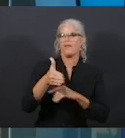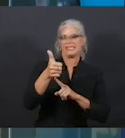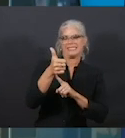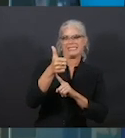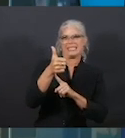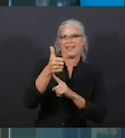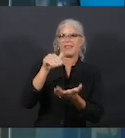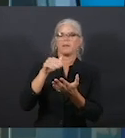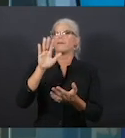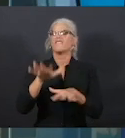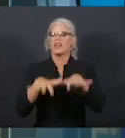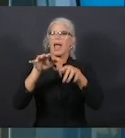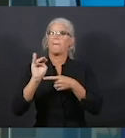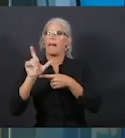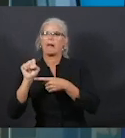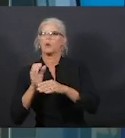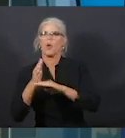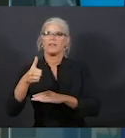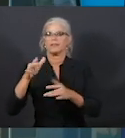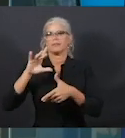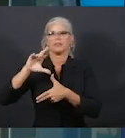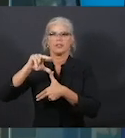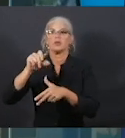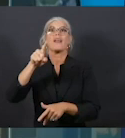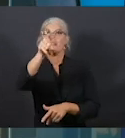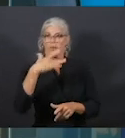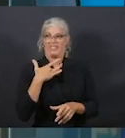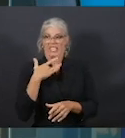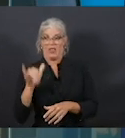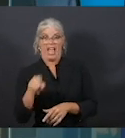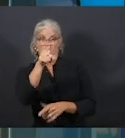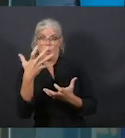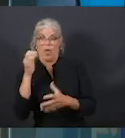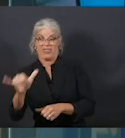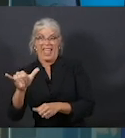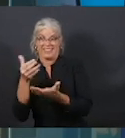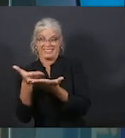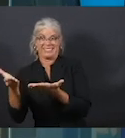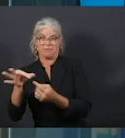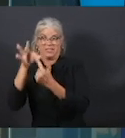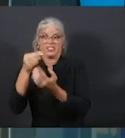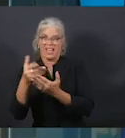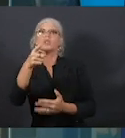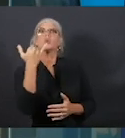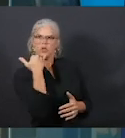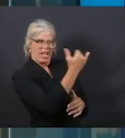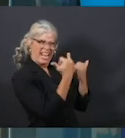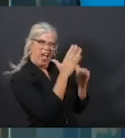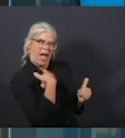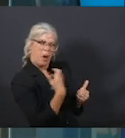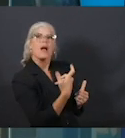emergency management agency, make that request to the state of Florida now. Now is the time so that we can get that into your community and help protect that